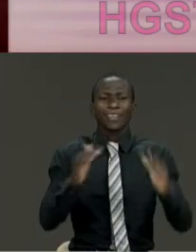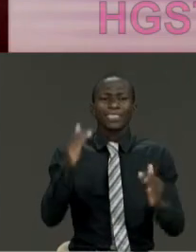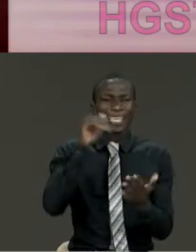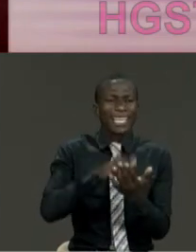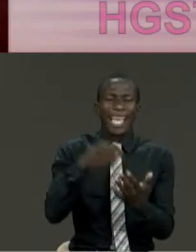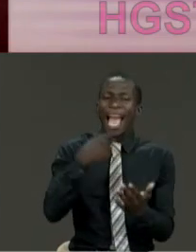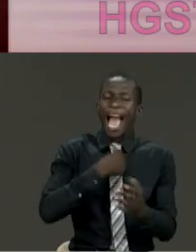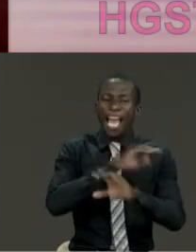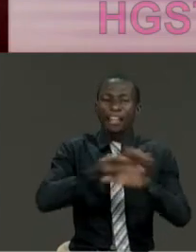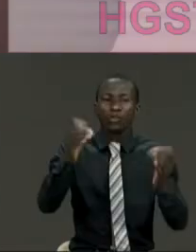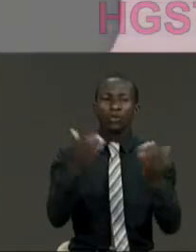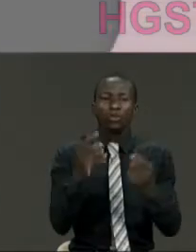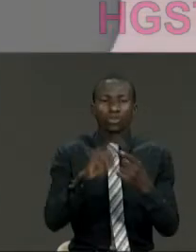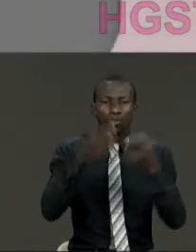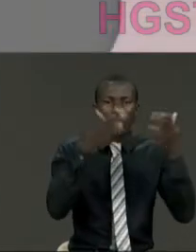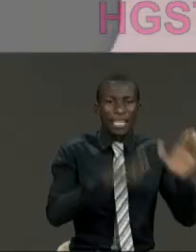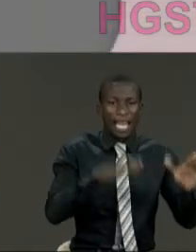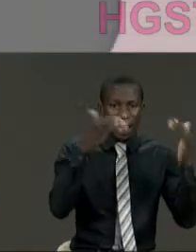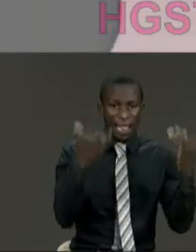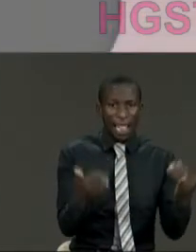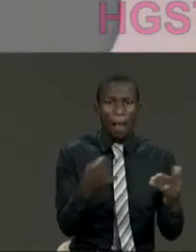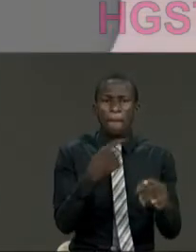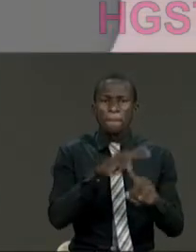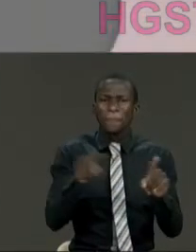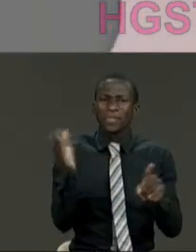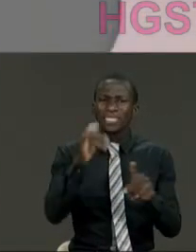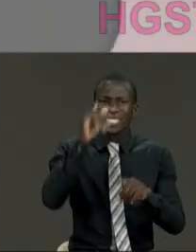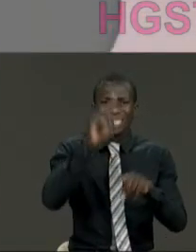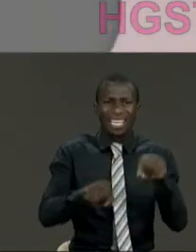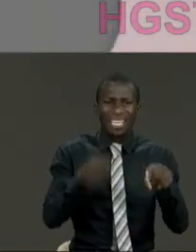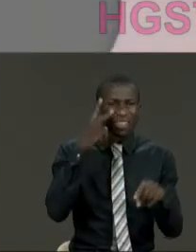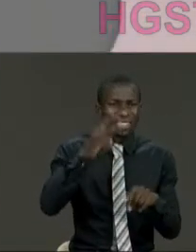I don't want to die yet. But they couldn't see anybody to